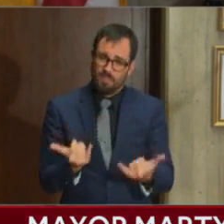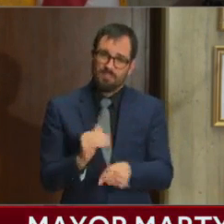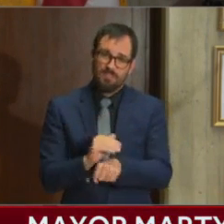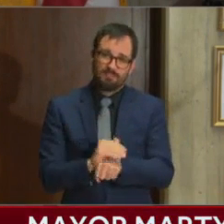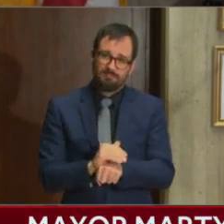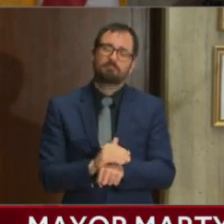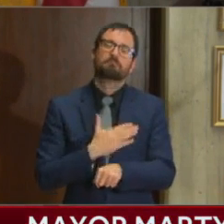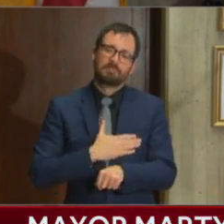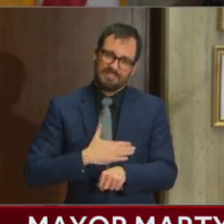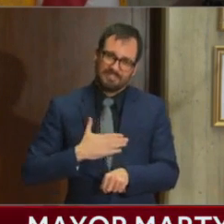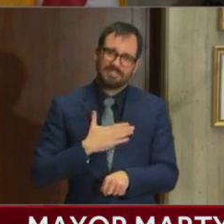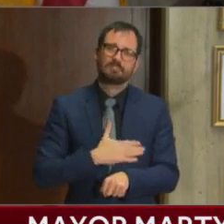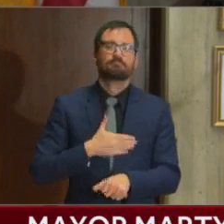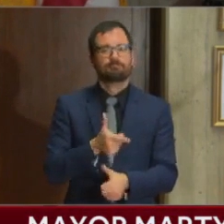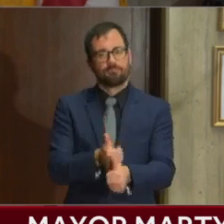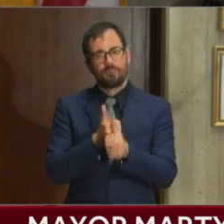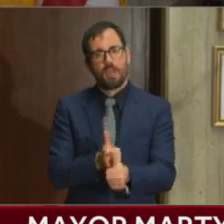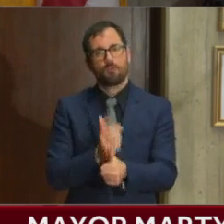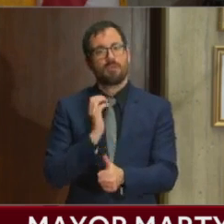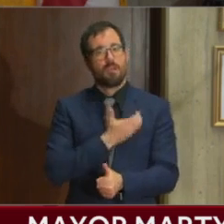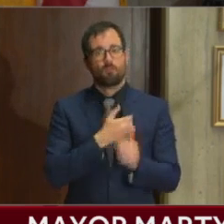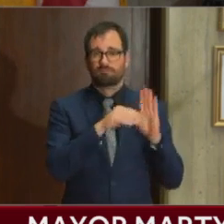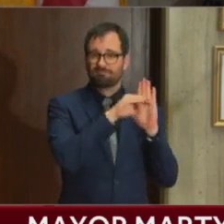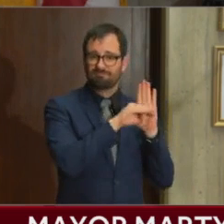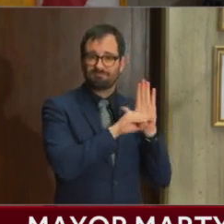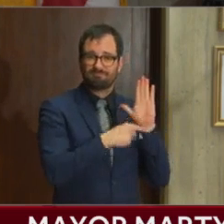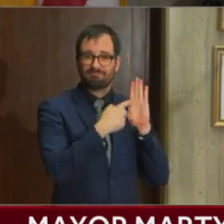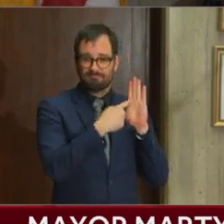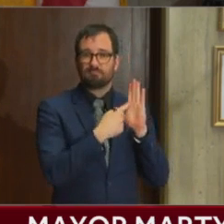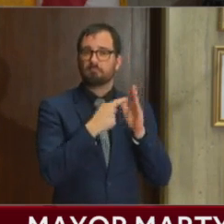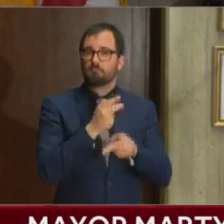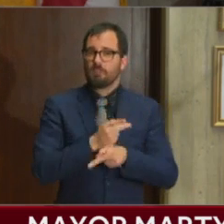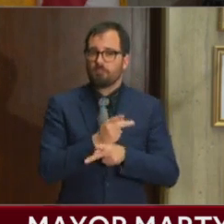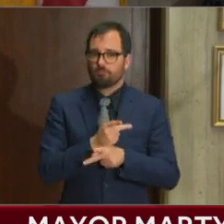else's responsibility. It's yours, it's mine, it's ours.